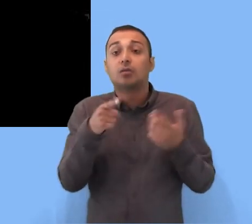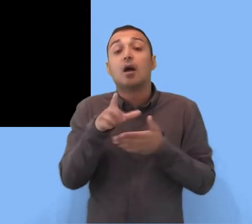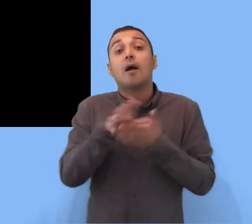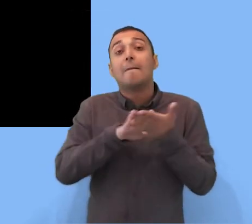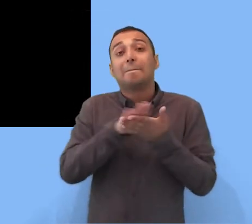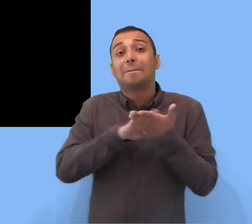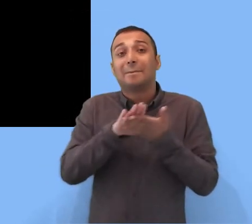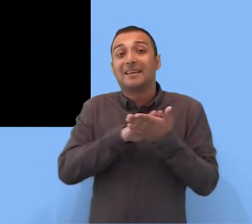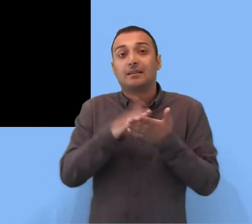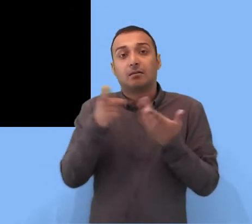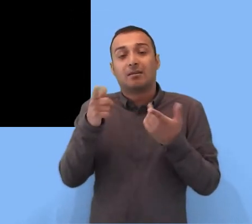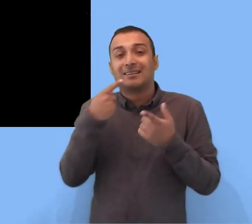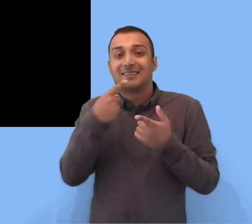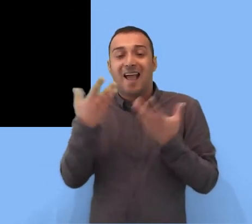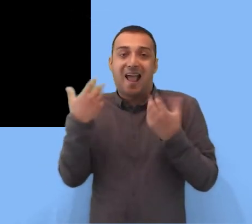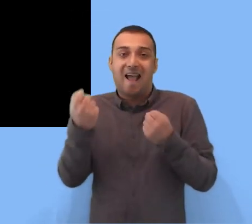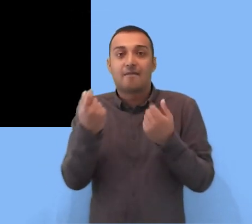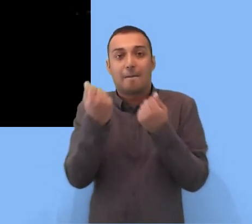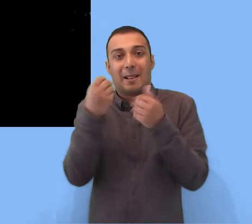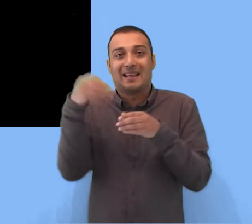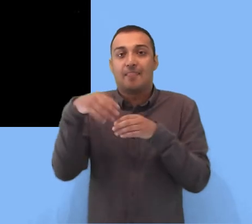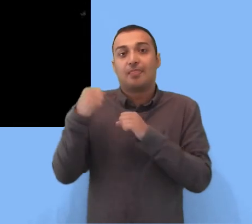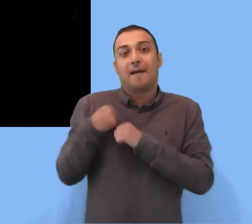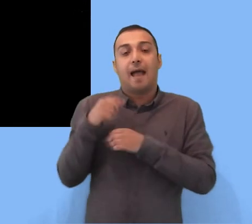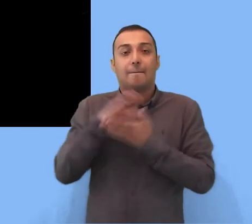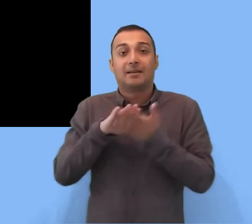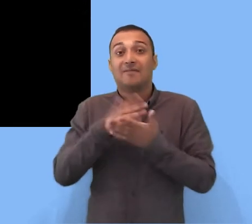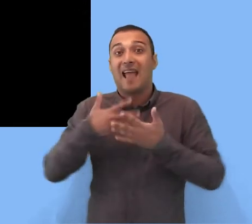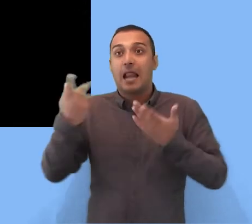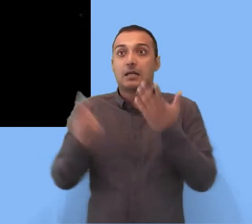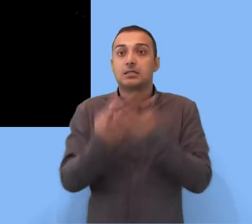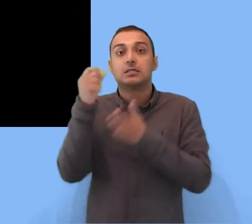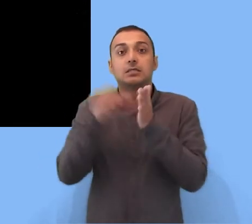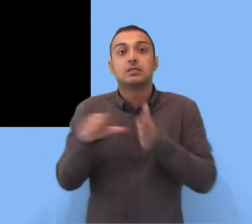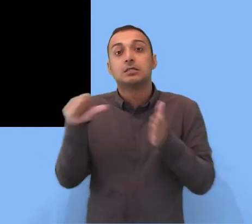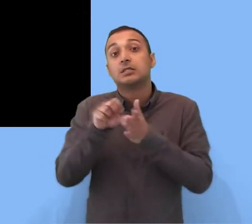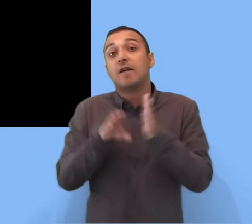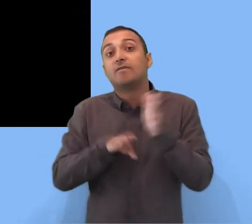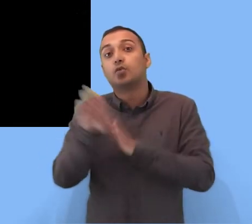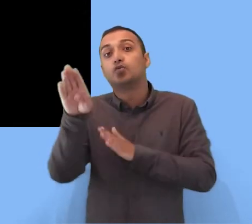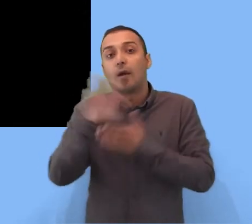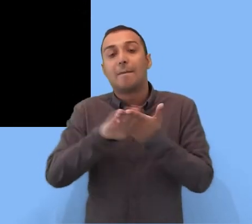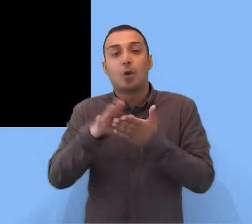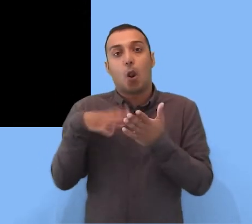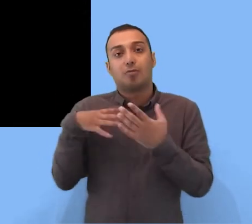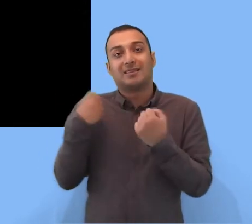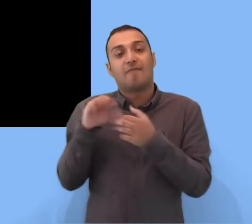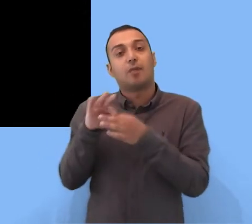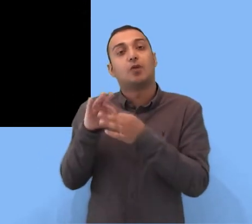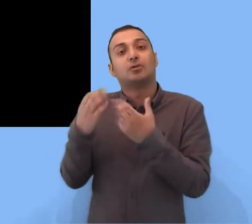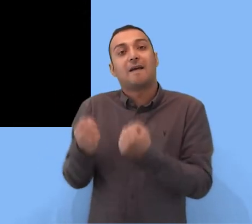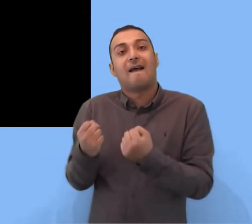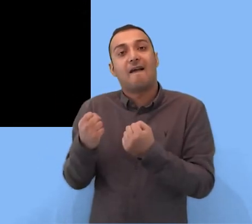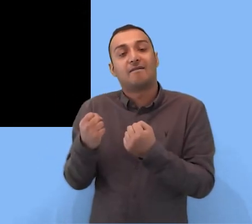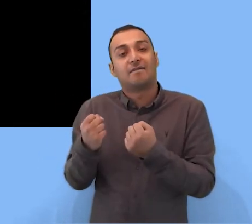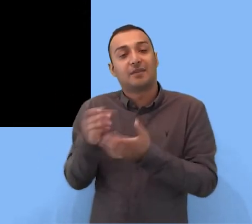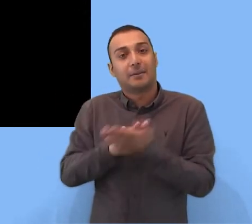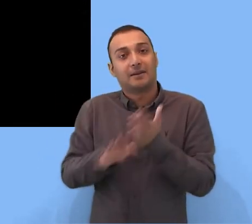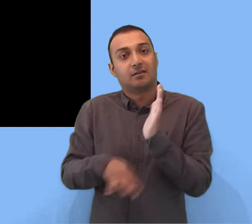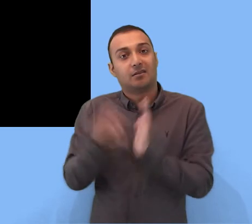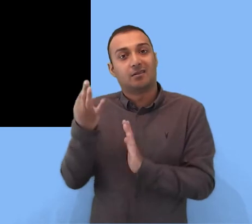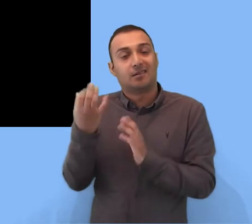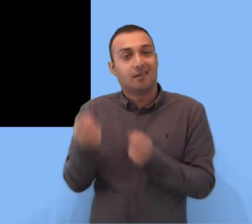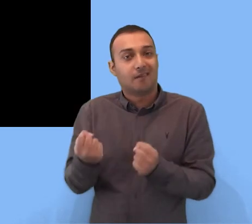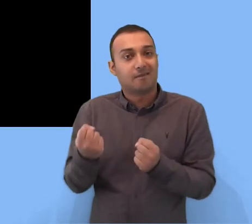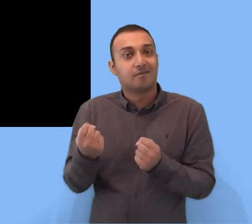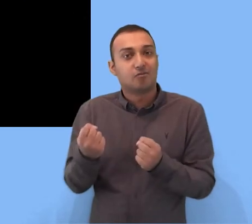out. You don't. Your life does not revolve around the school building, and we know that now. We've proved that now. I do know a head